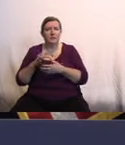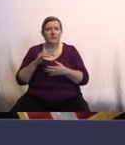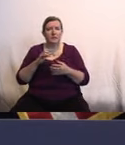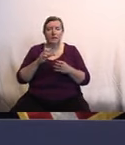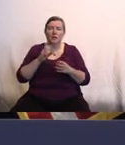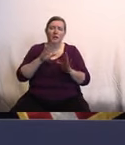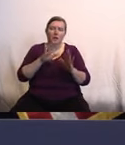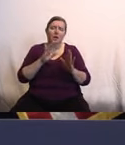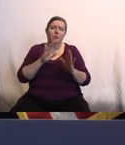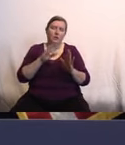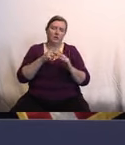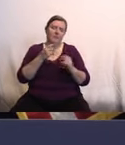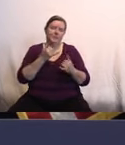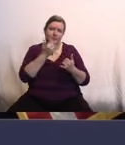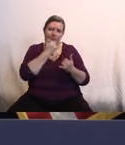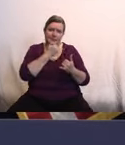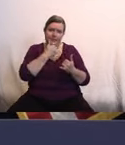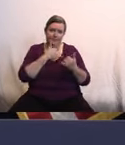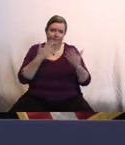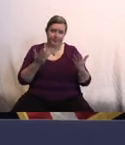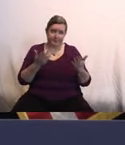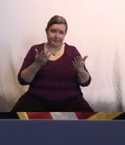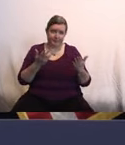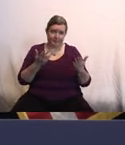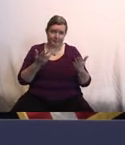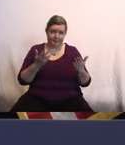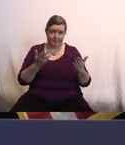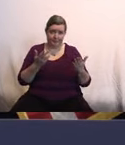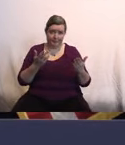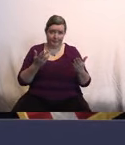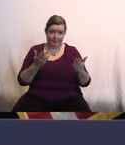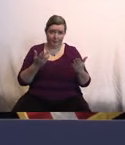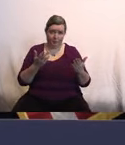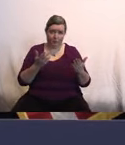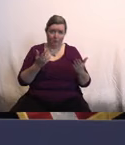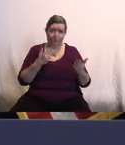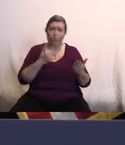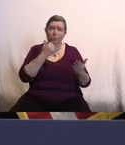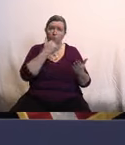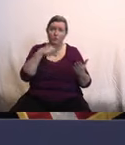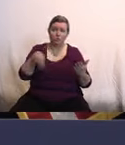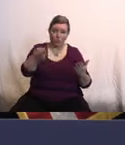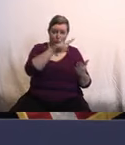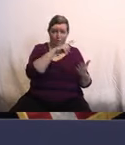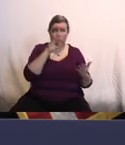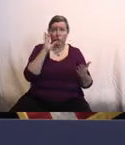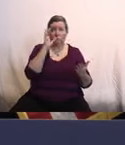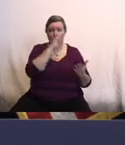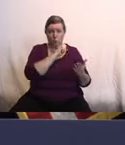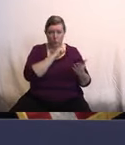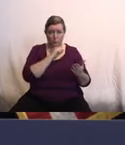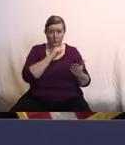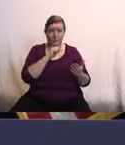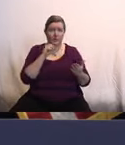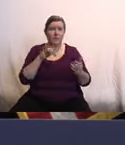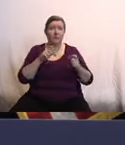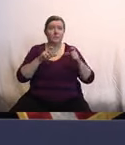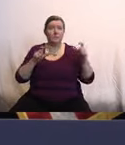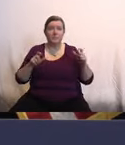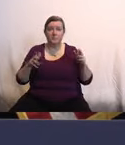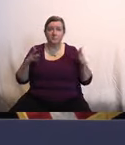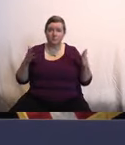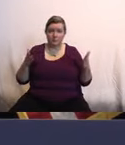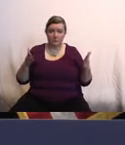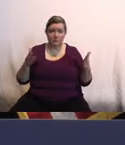good question as well. It's a mistake to assume that incidental COVID case can have no